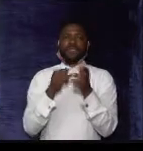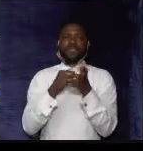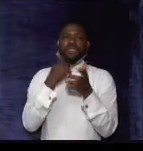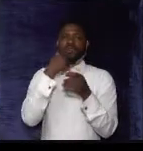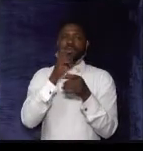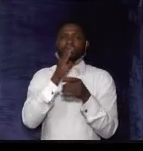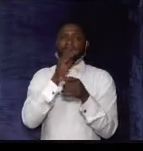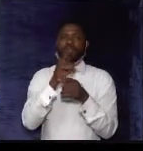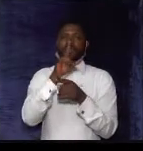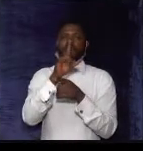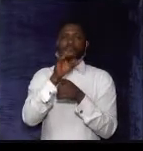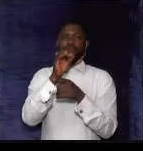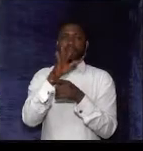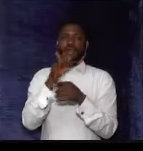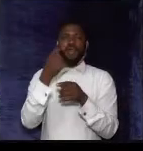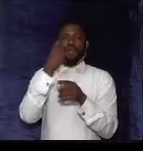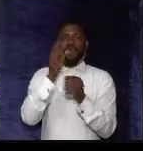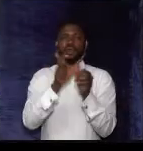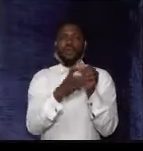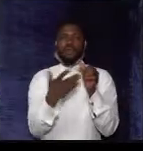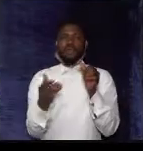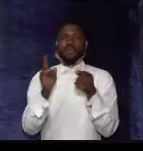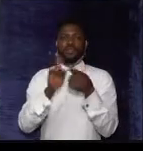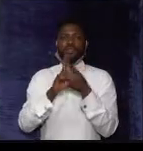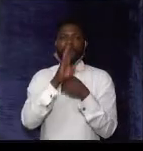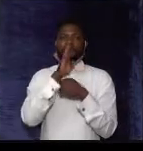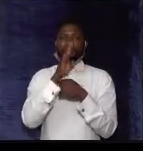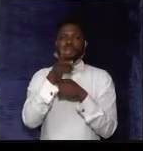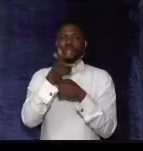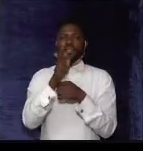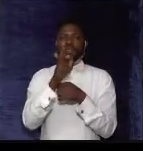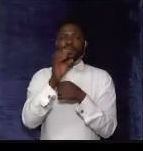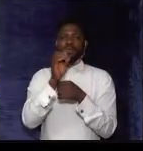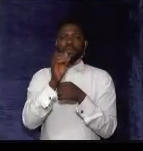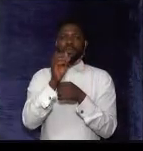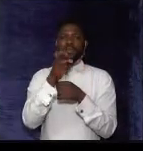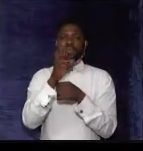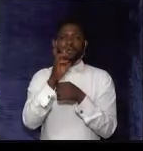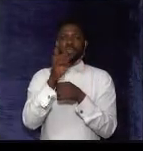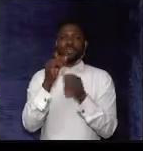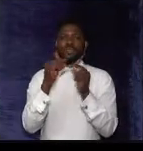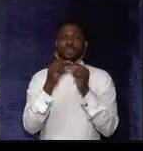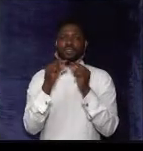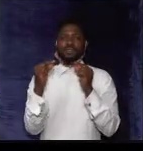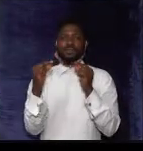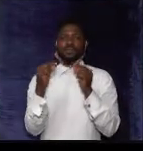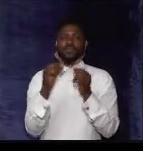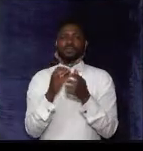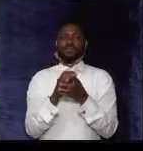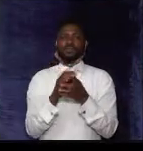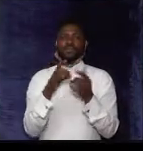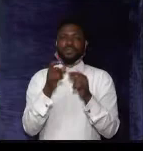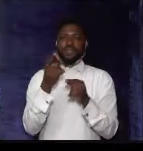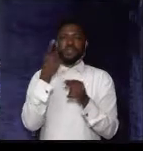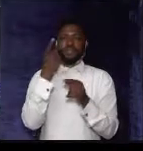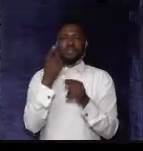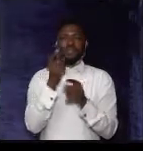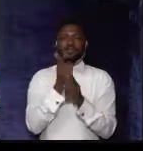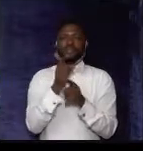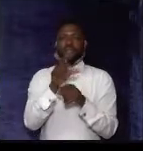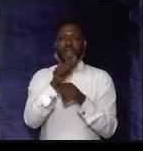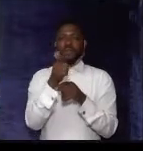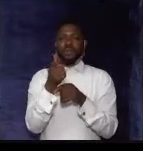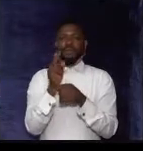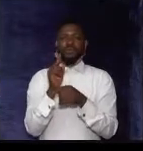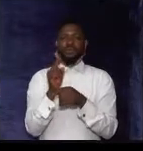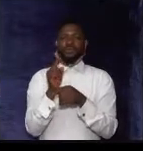has to be it must be 105 for everything to be 360 degrees. Let's